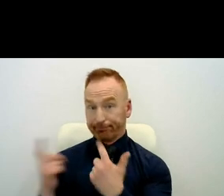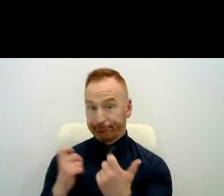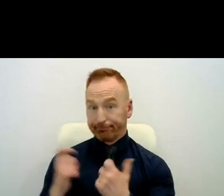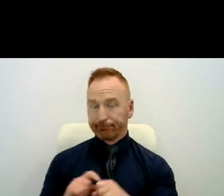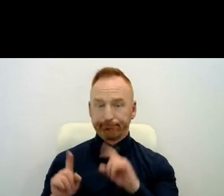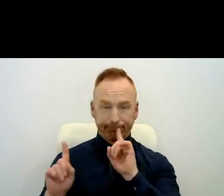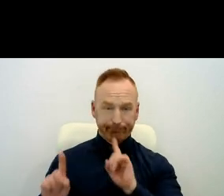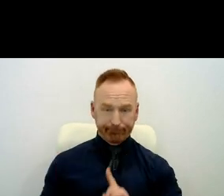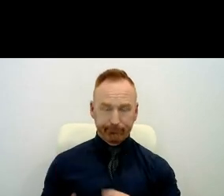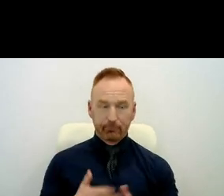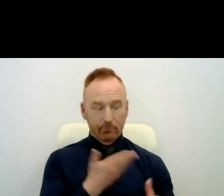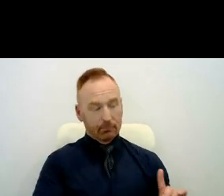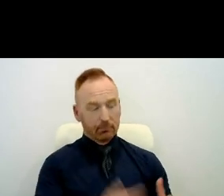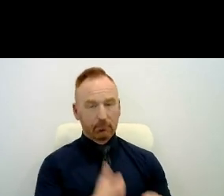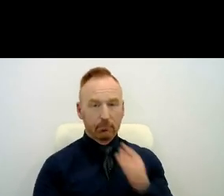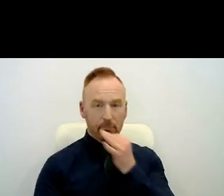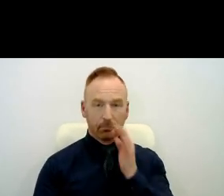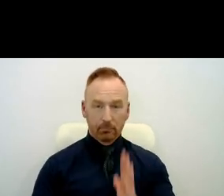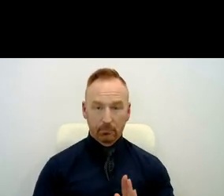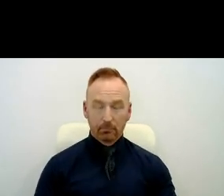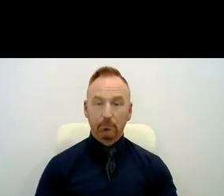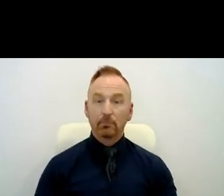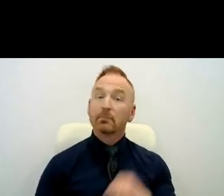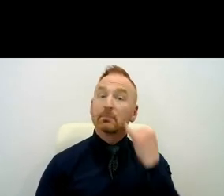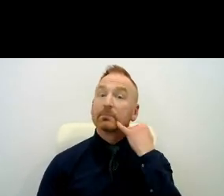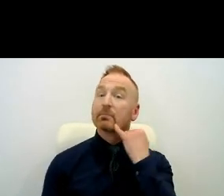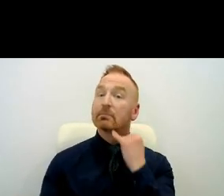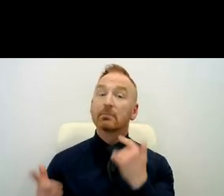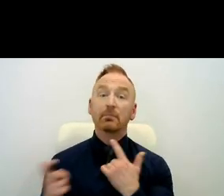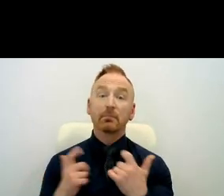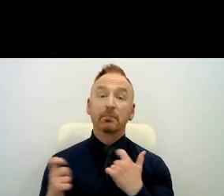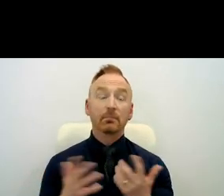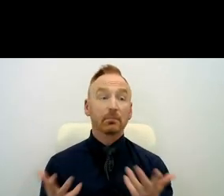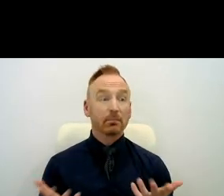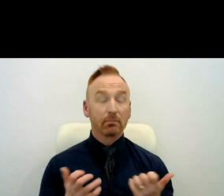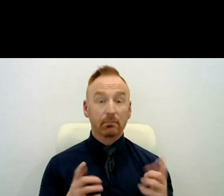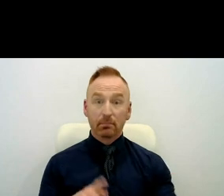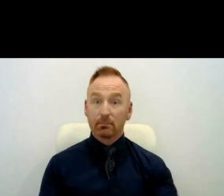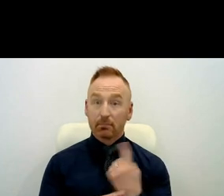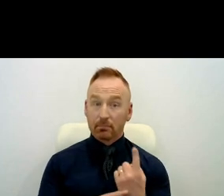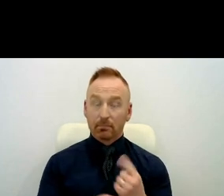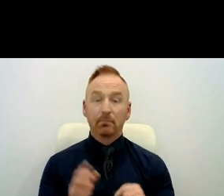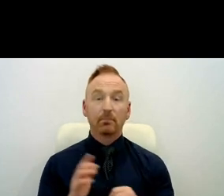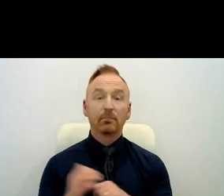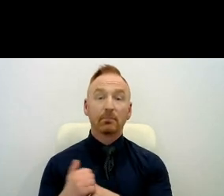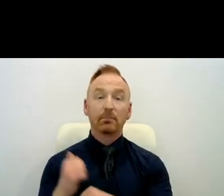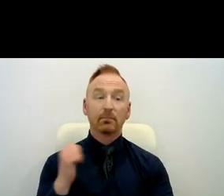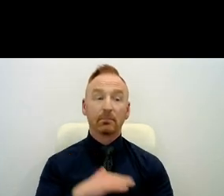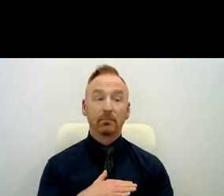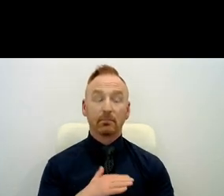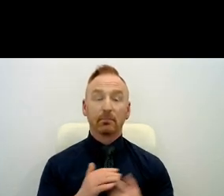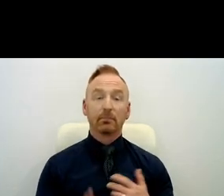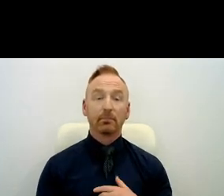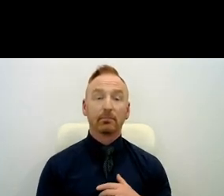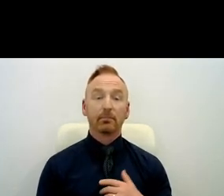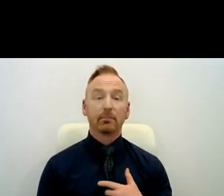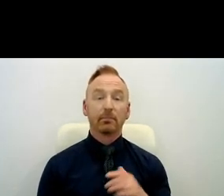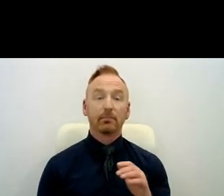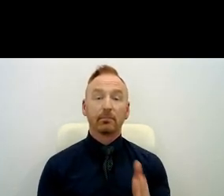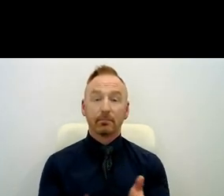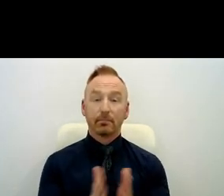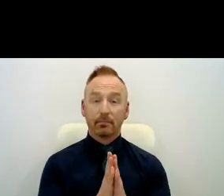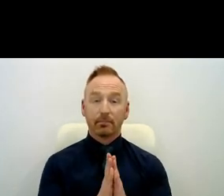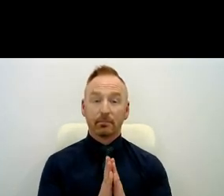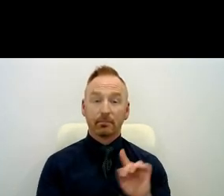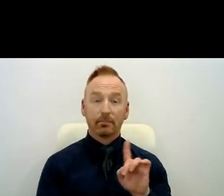ask questions of our expert. If you have questions you'd like to address today, you can submit it by asking the